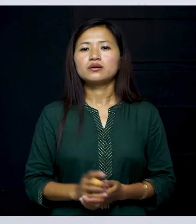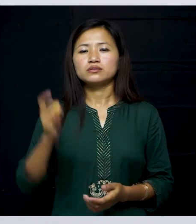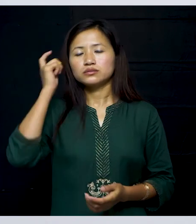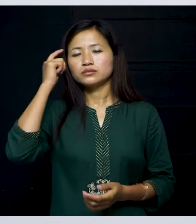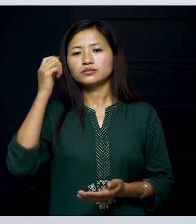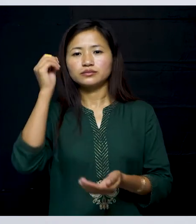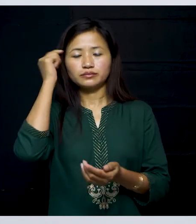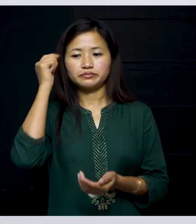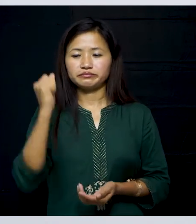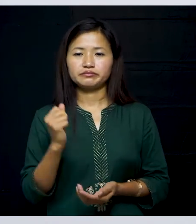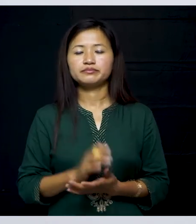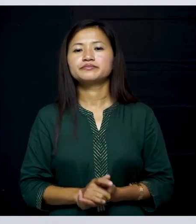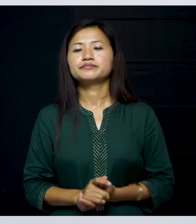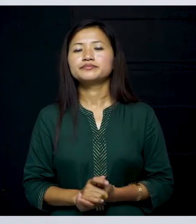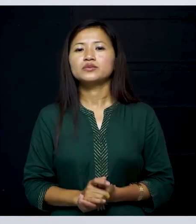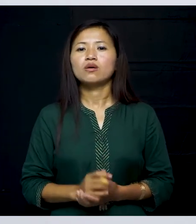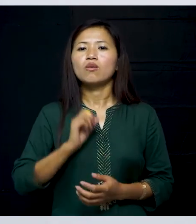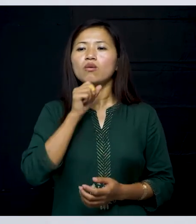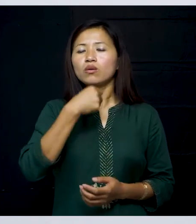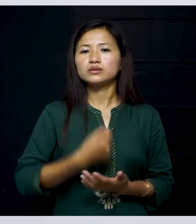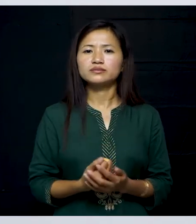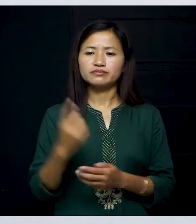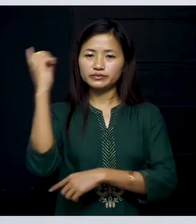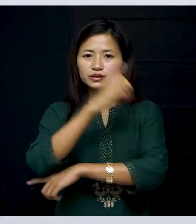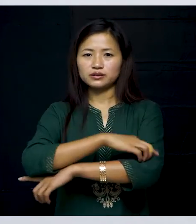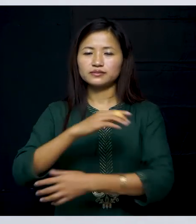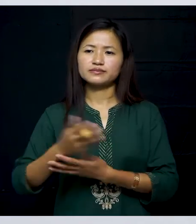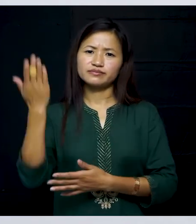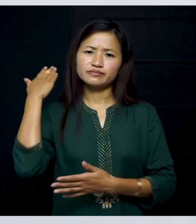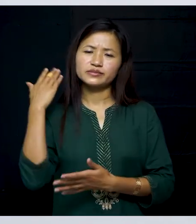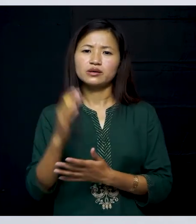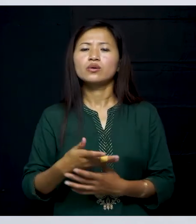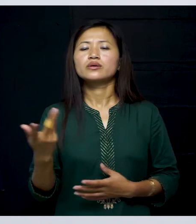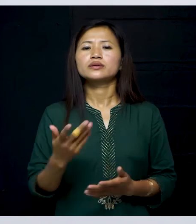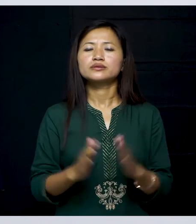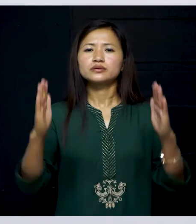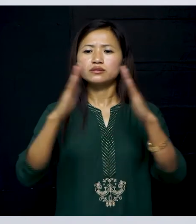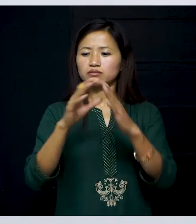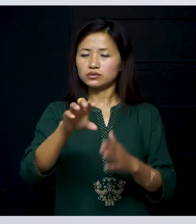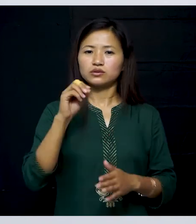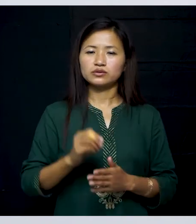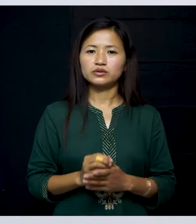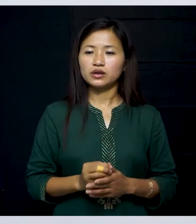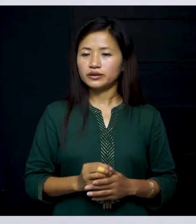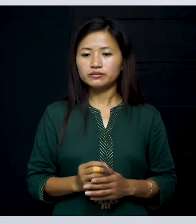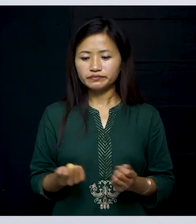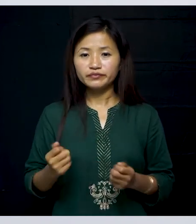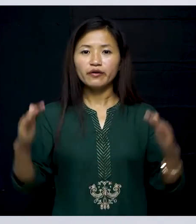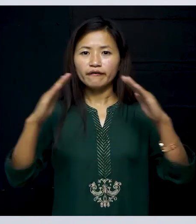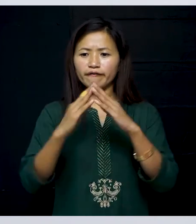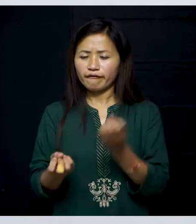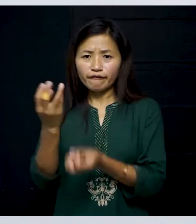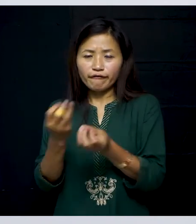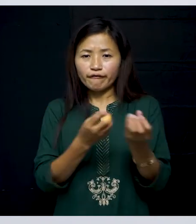need to keep in our mind. In olden days, what people do is, when there is a house that caught fire, if a house